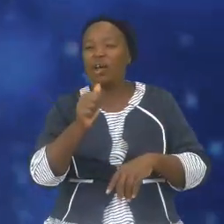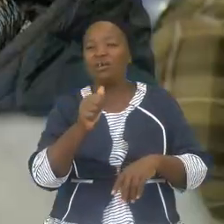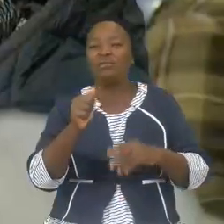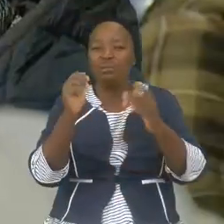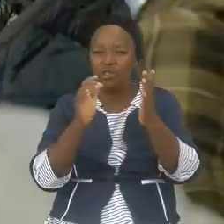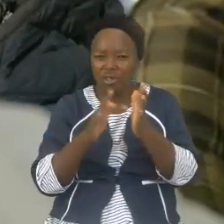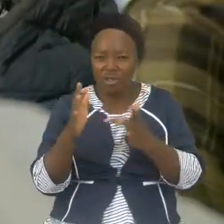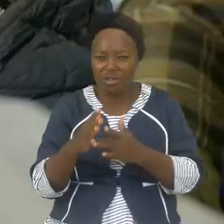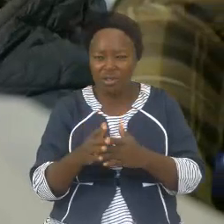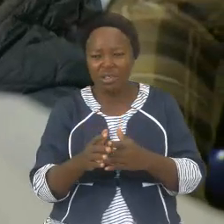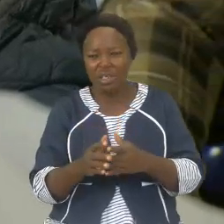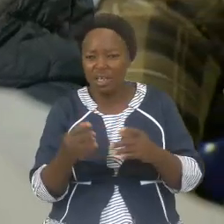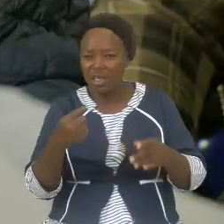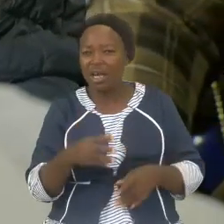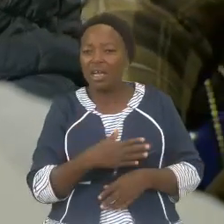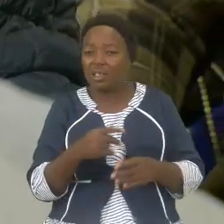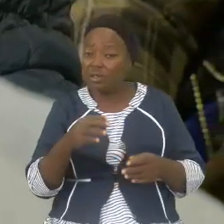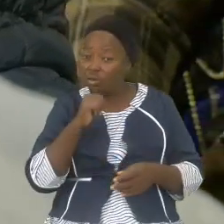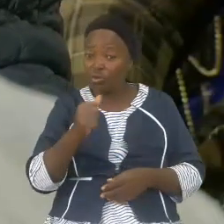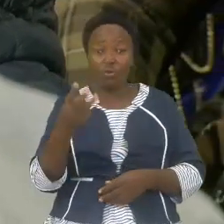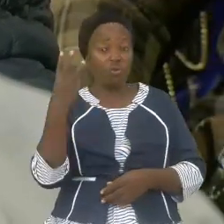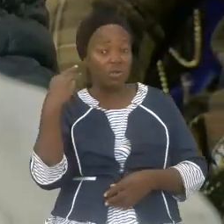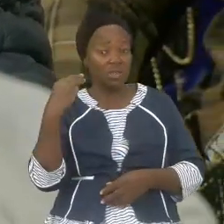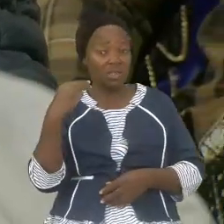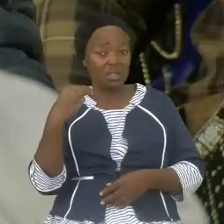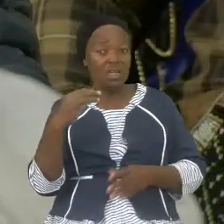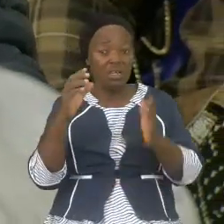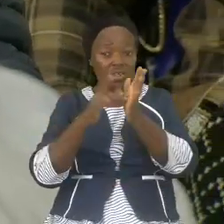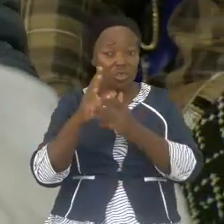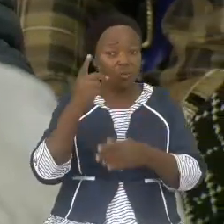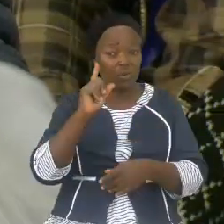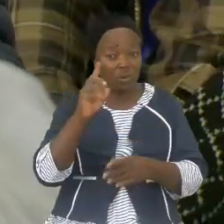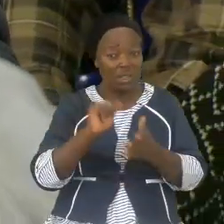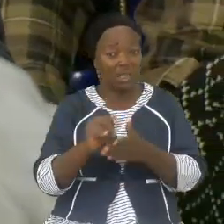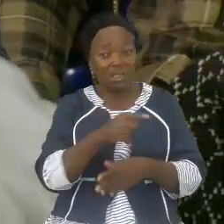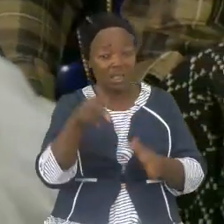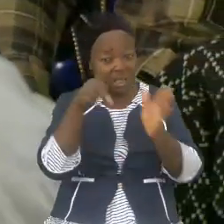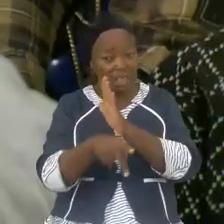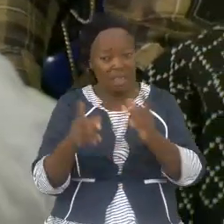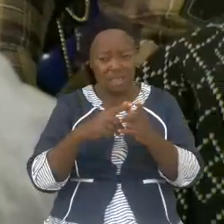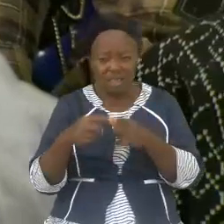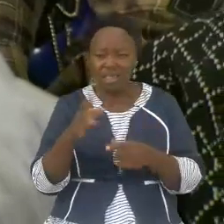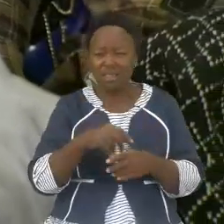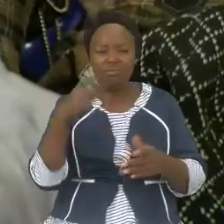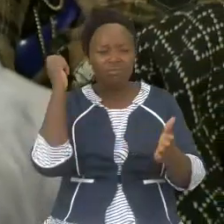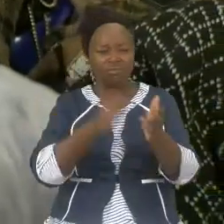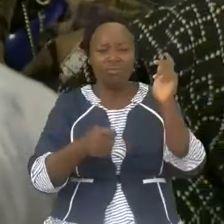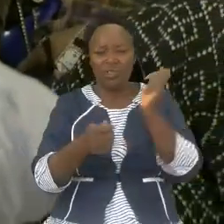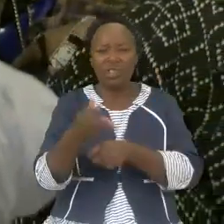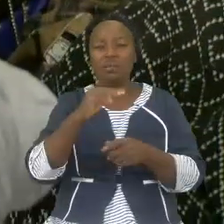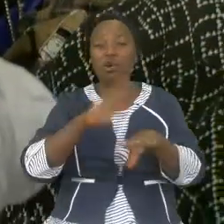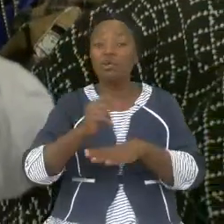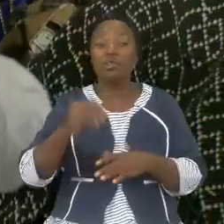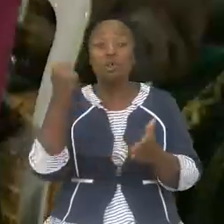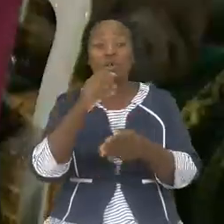He was the one that they killed. They nailed him on the cross. And he said, I'm still alive. And was still speaking. He